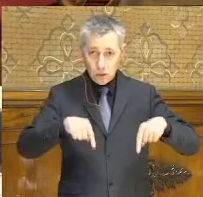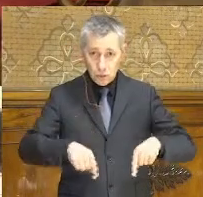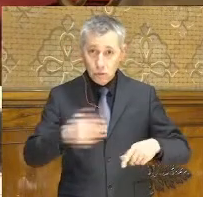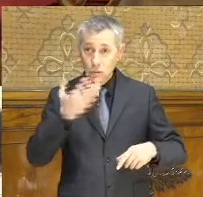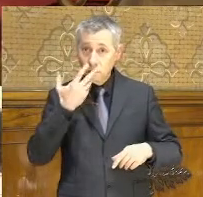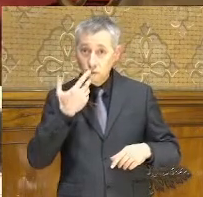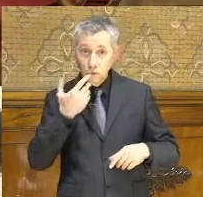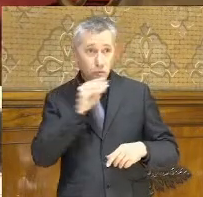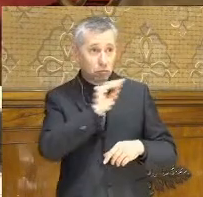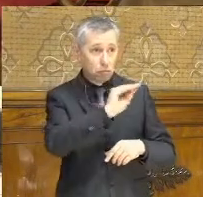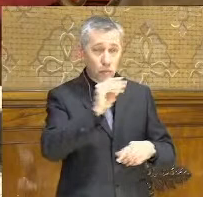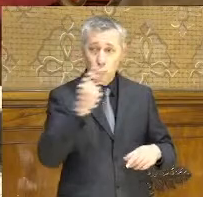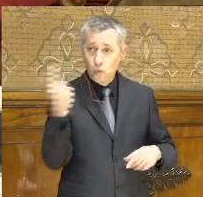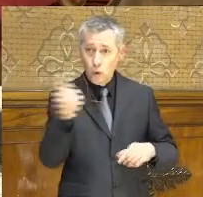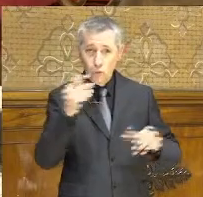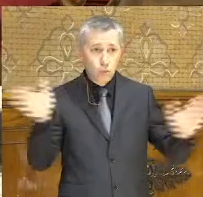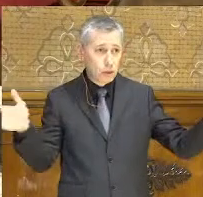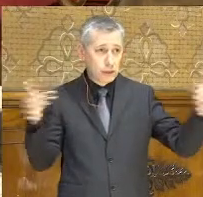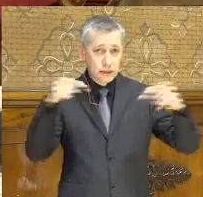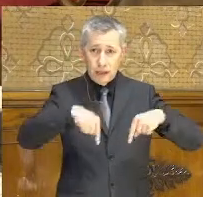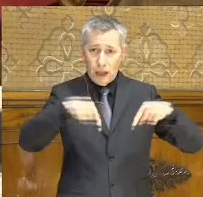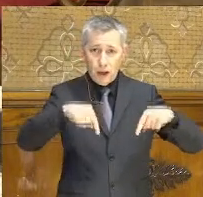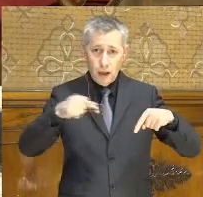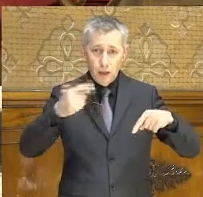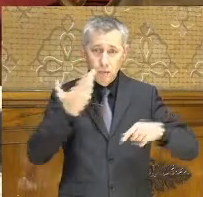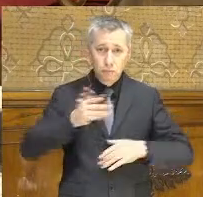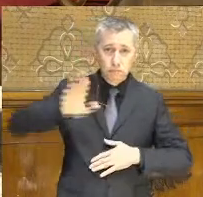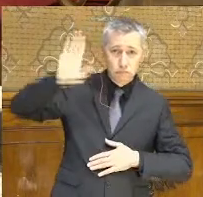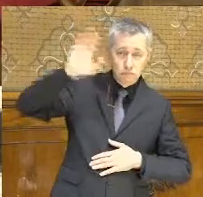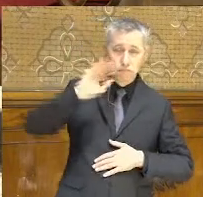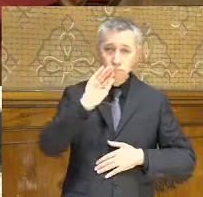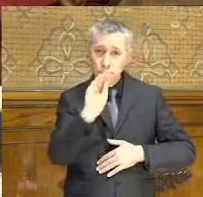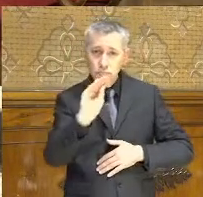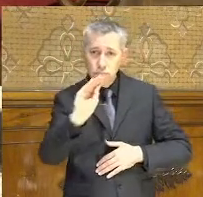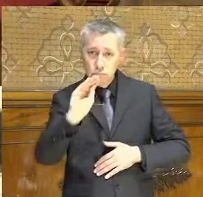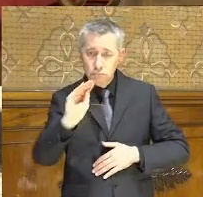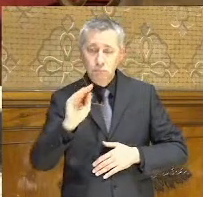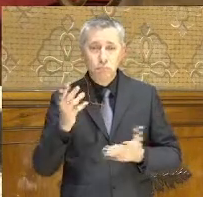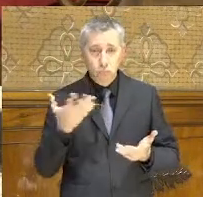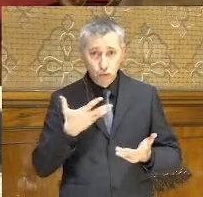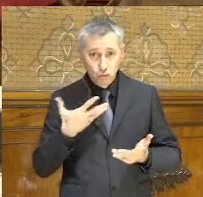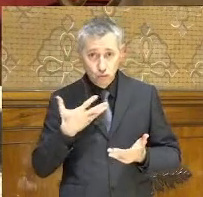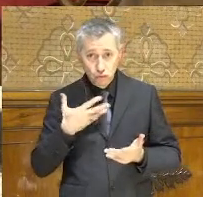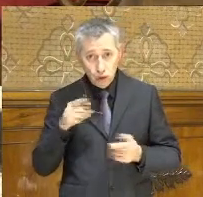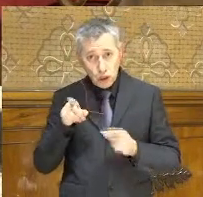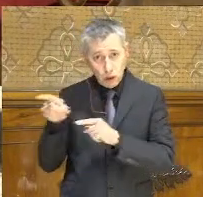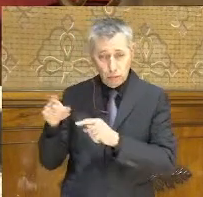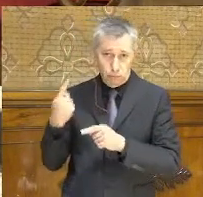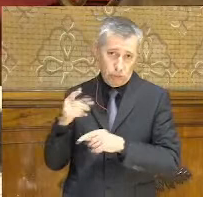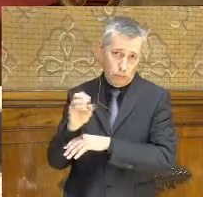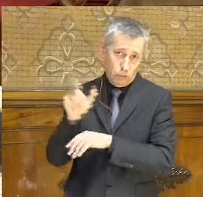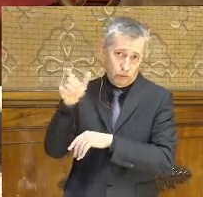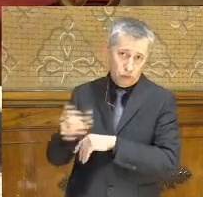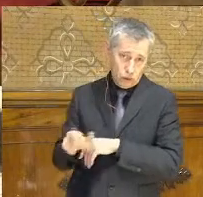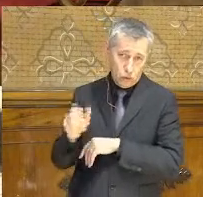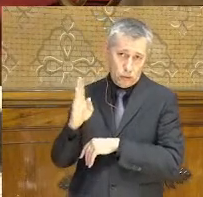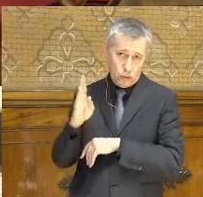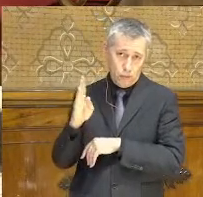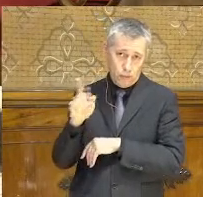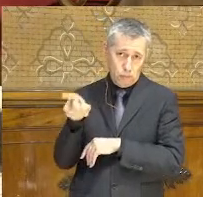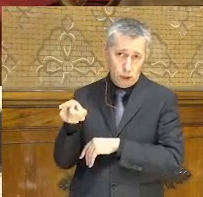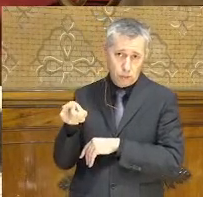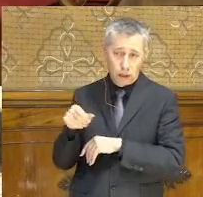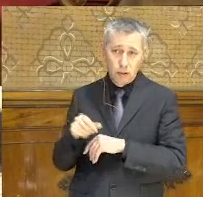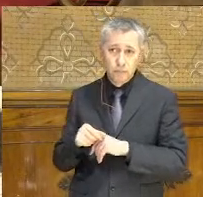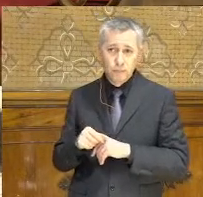the floor? Anything that you want to share? Let me just, can I just say one thing on this anxiety?